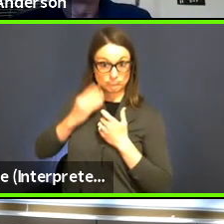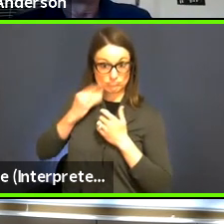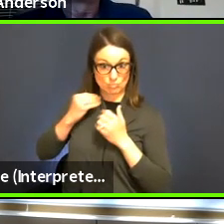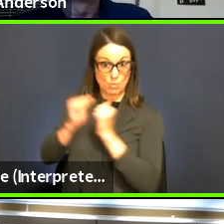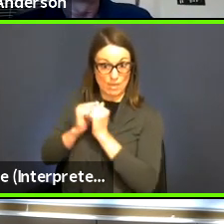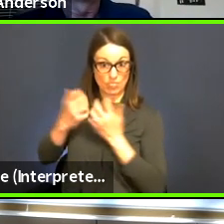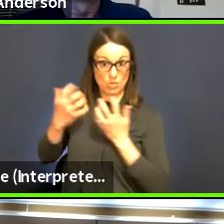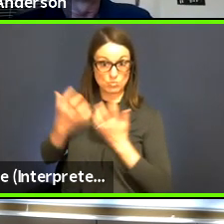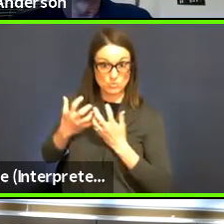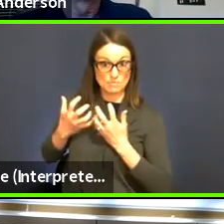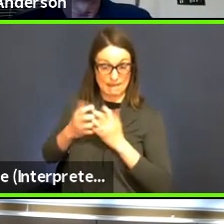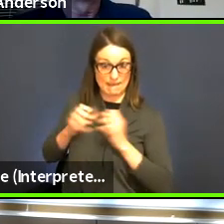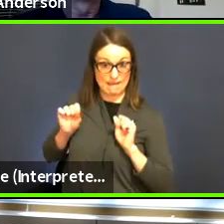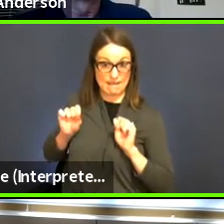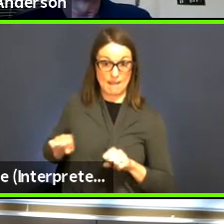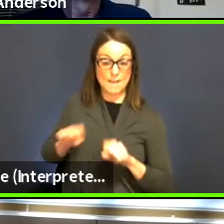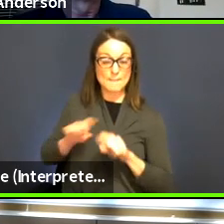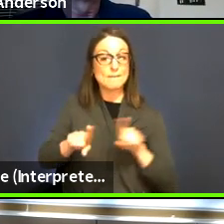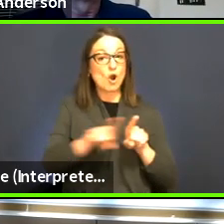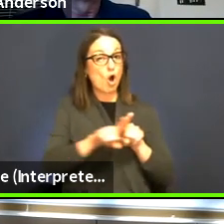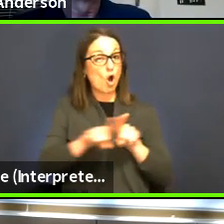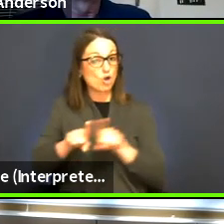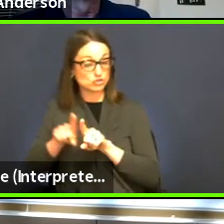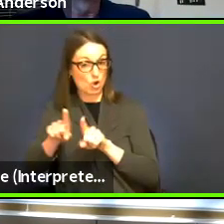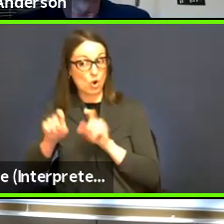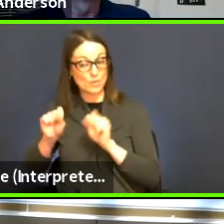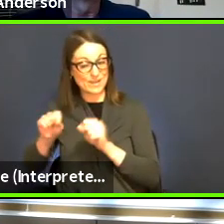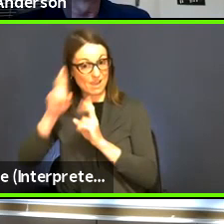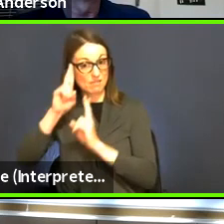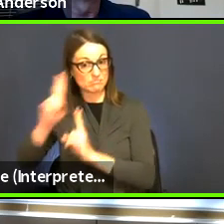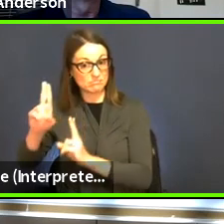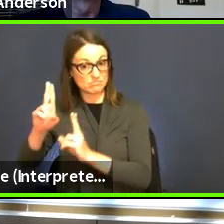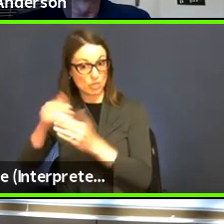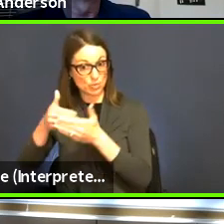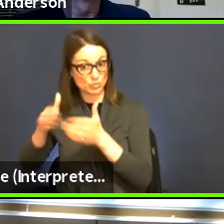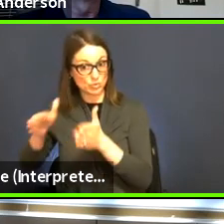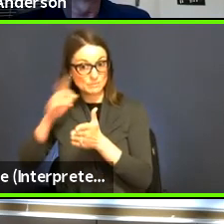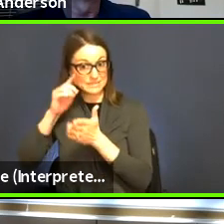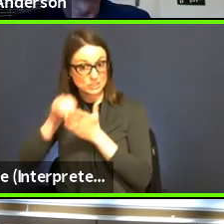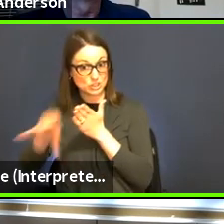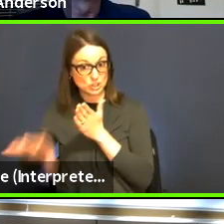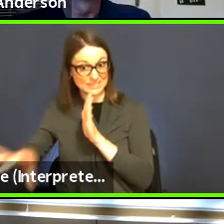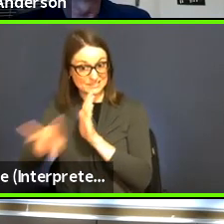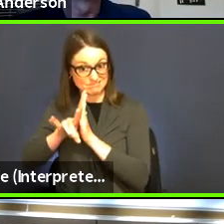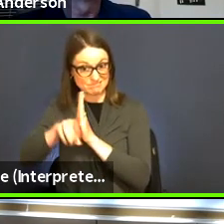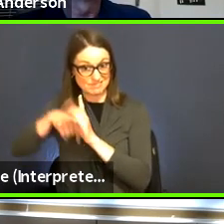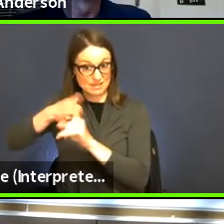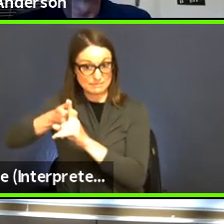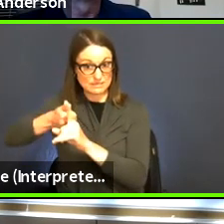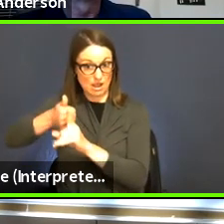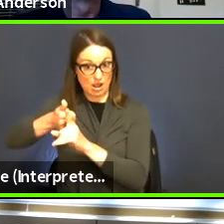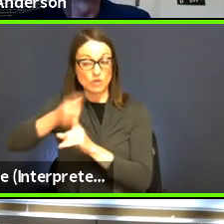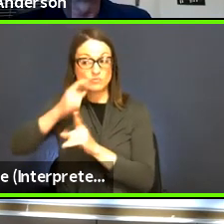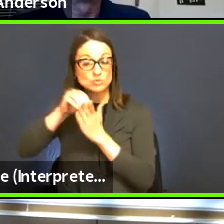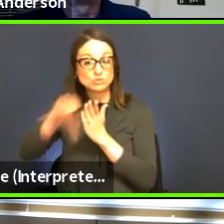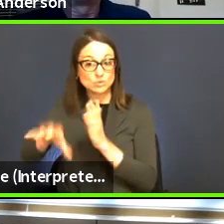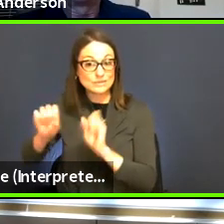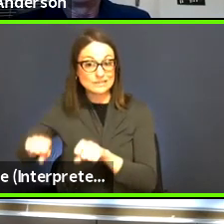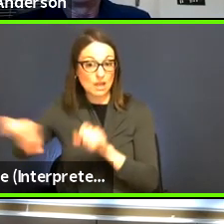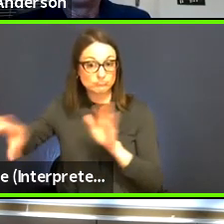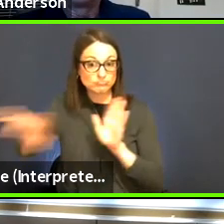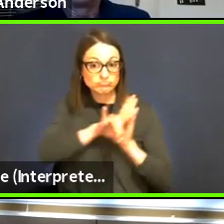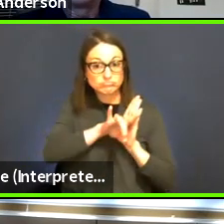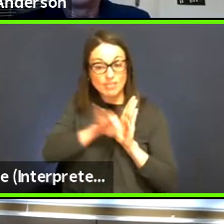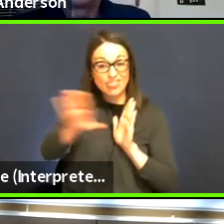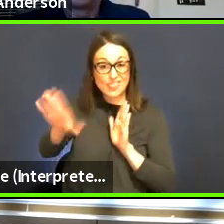And it also allows us to honor the rooms that students selected here at UNC. They can select